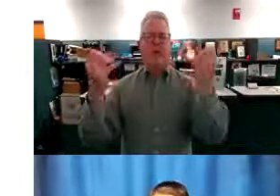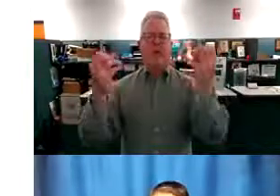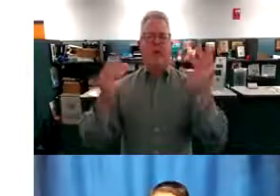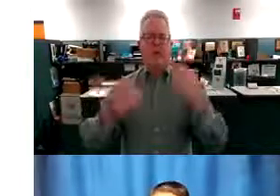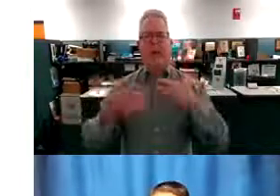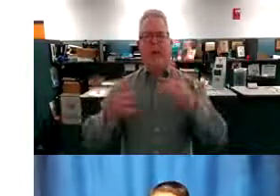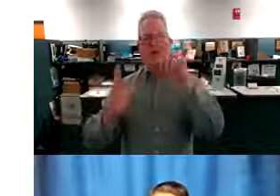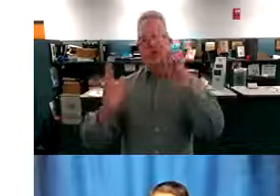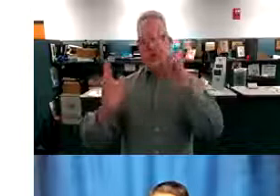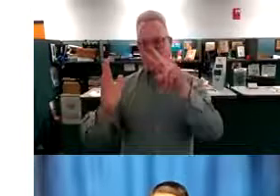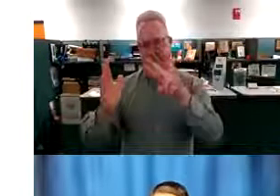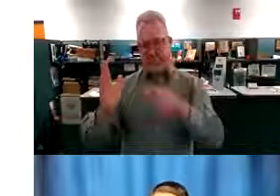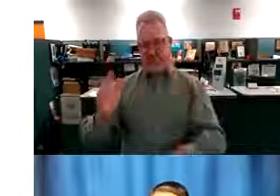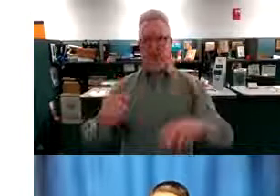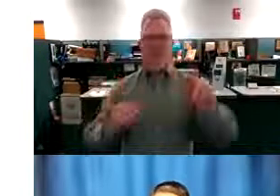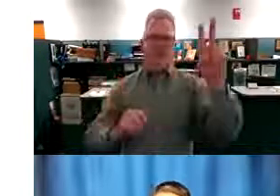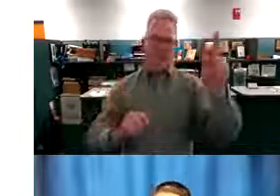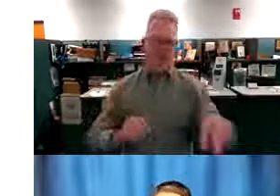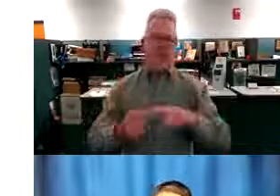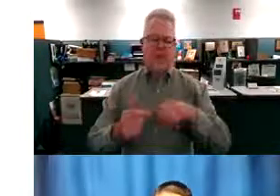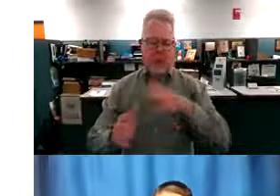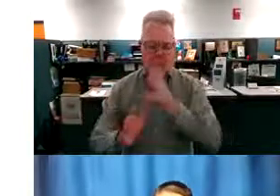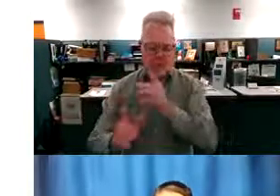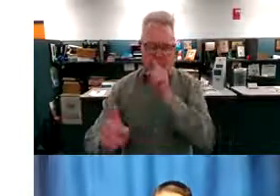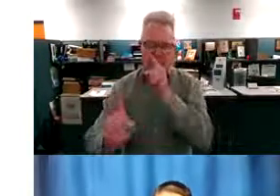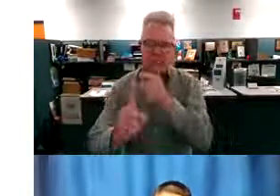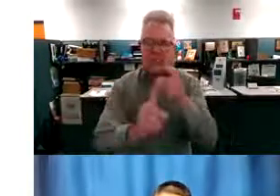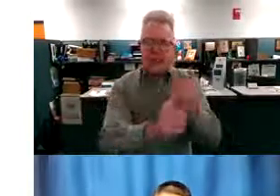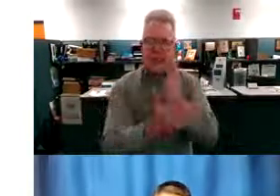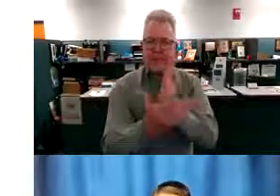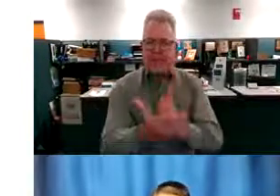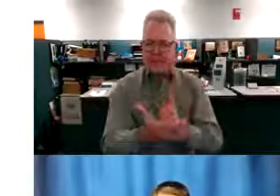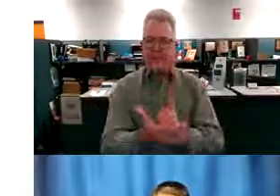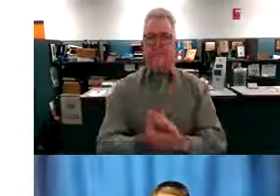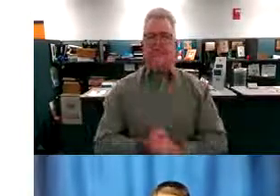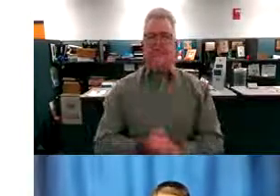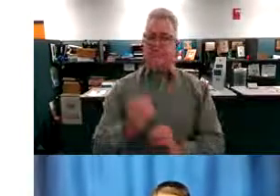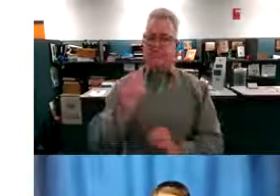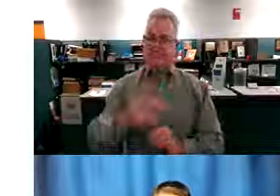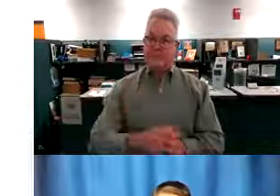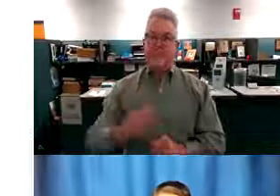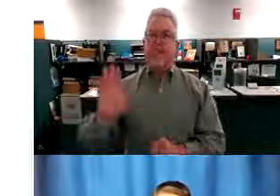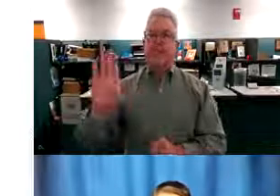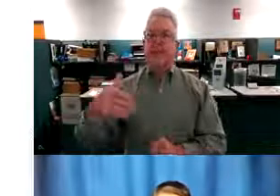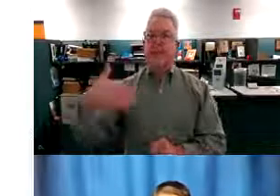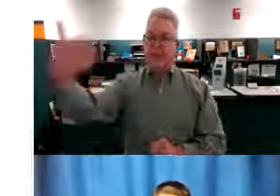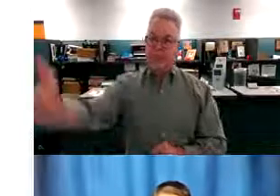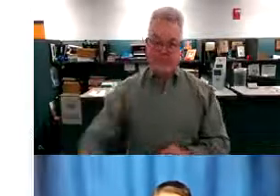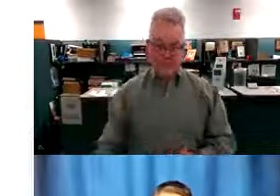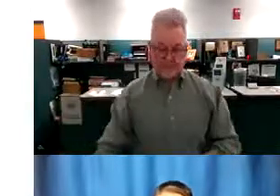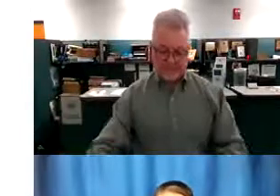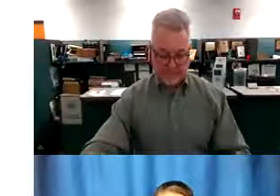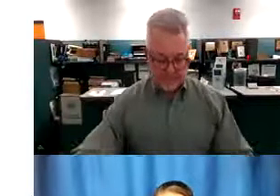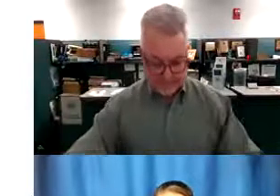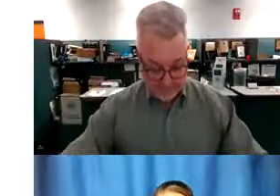that. So I'm going to do the next couple slides. I'm going to let you read. I'm not going to sign everything's on them, but I'll let you read them, and